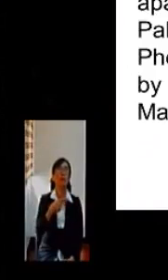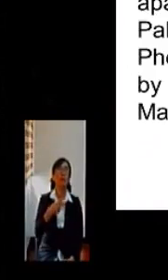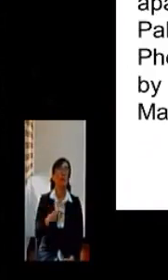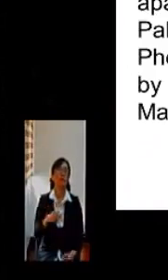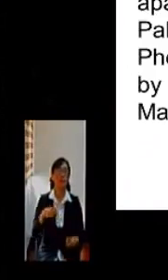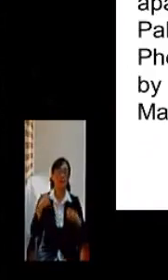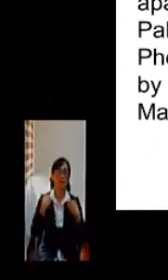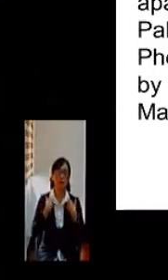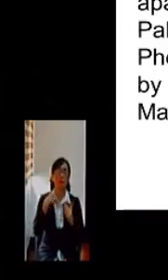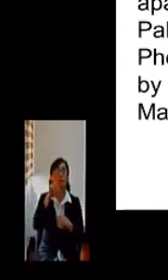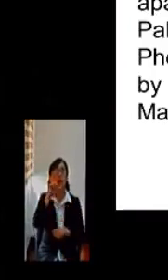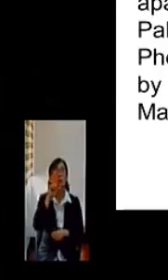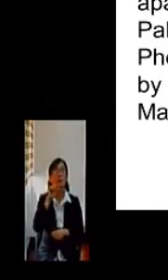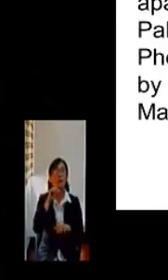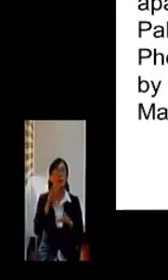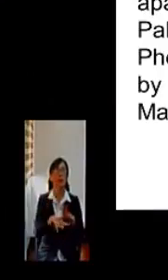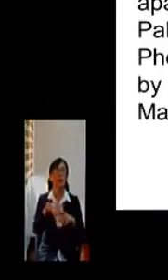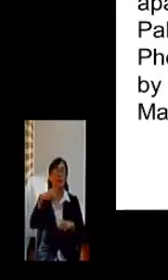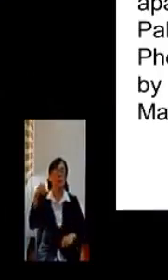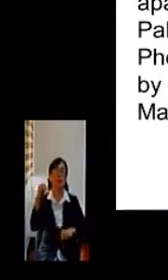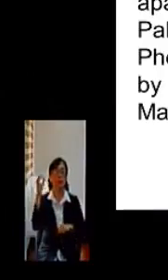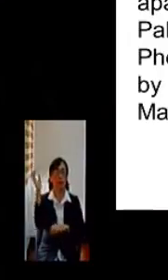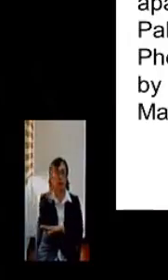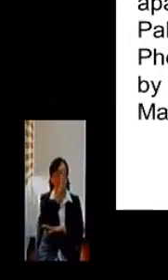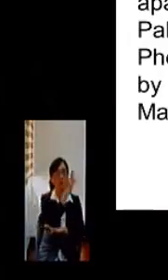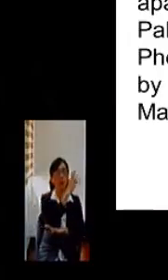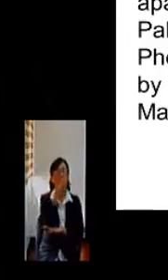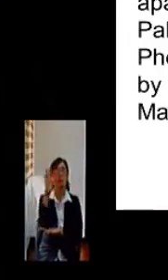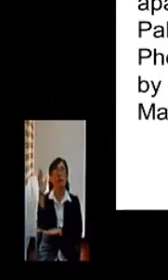survive outside of the forest.